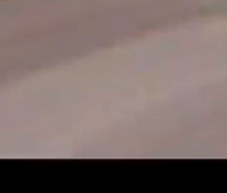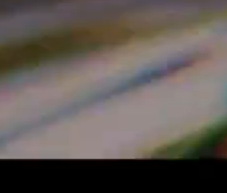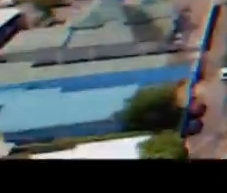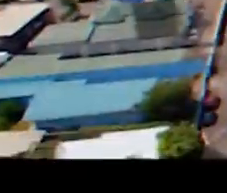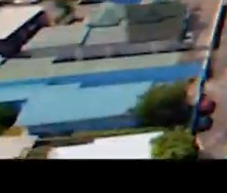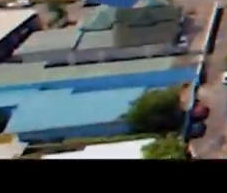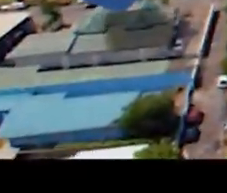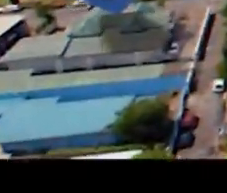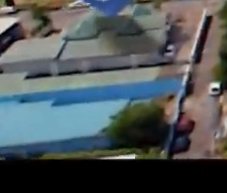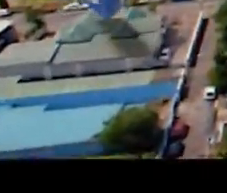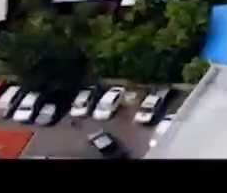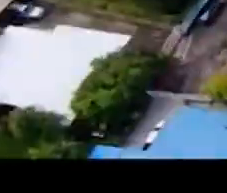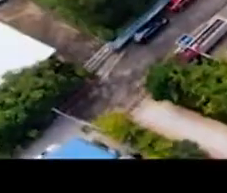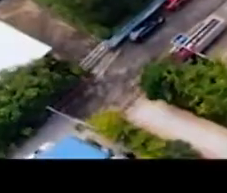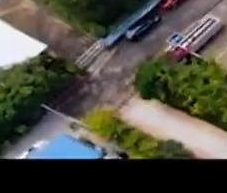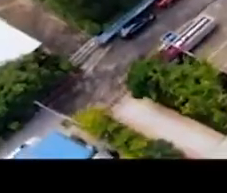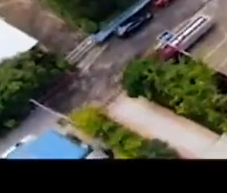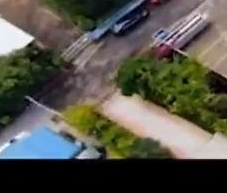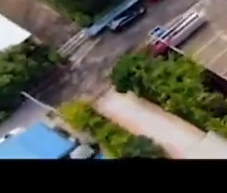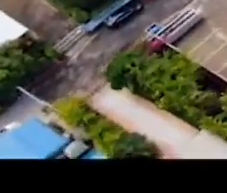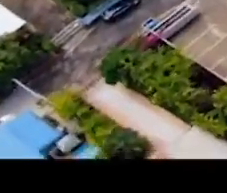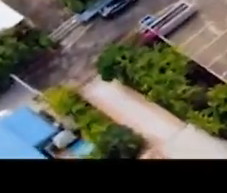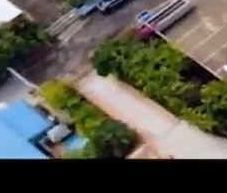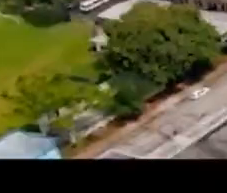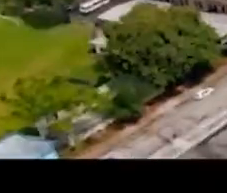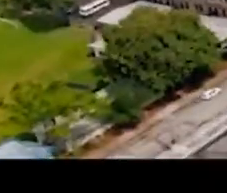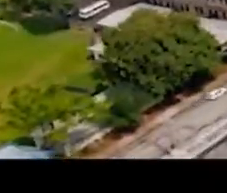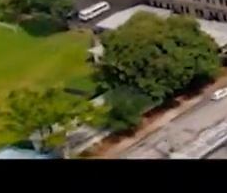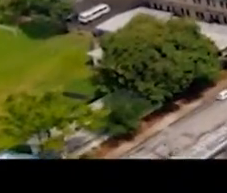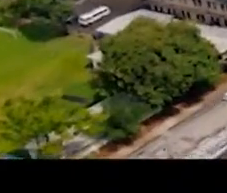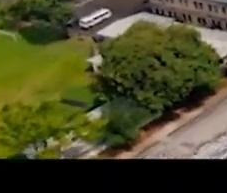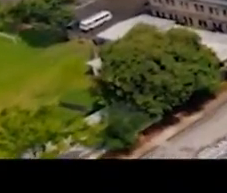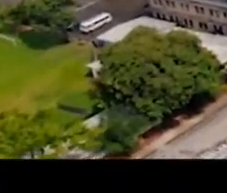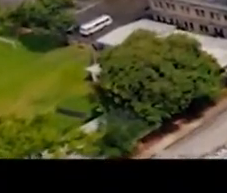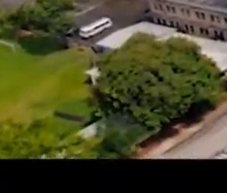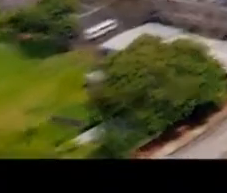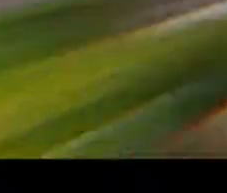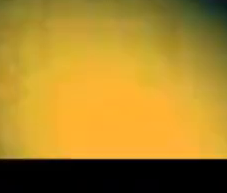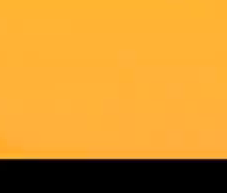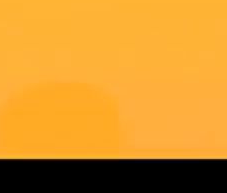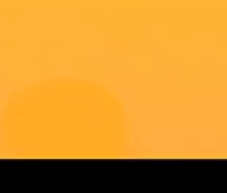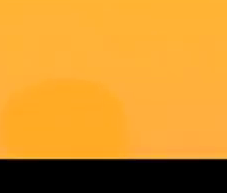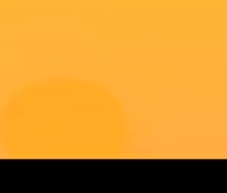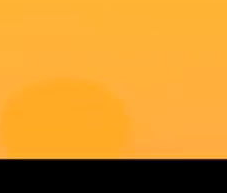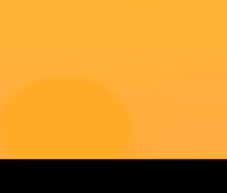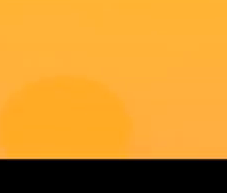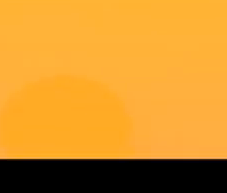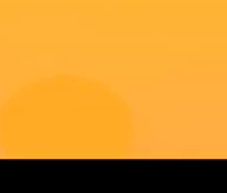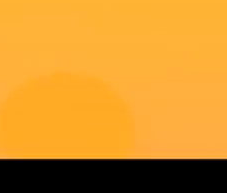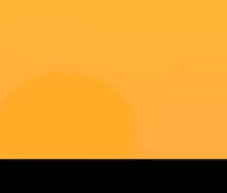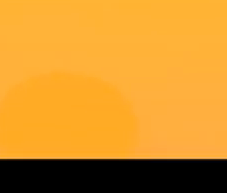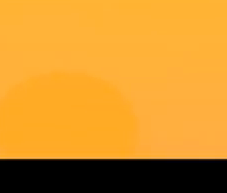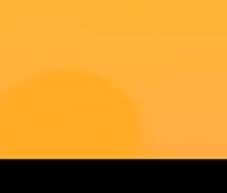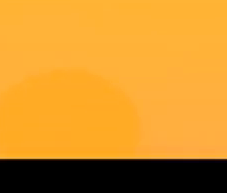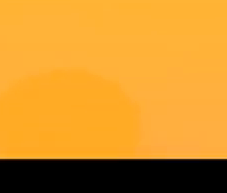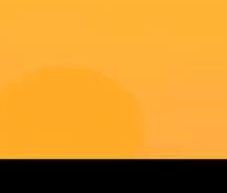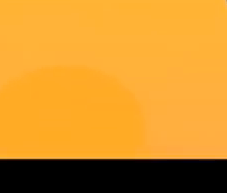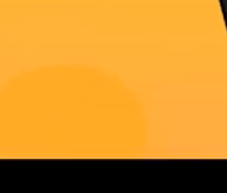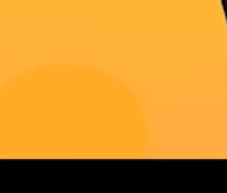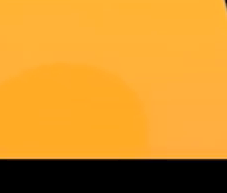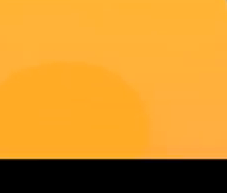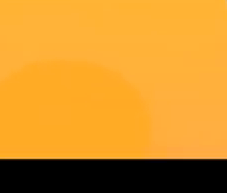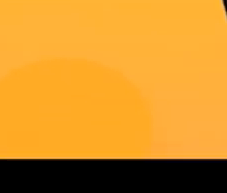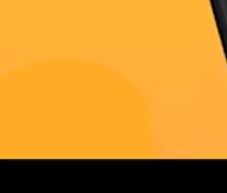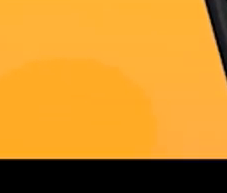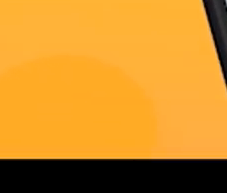Ncash. Find businesses that accept Ncash with the Nearby Business feature. Visit ncash.com to learn more. Download the app and create your wallet